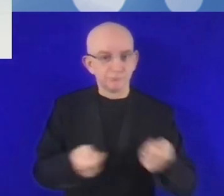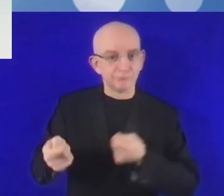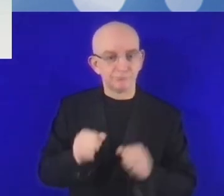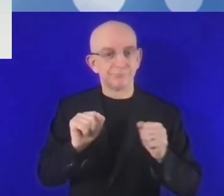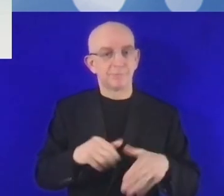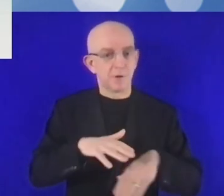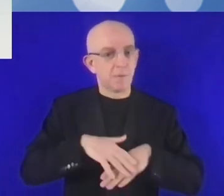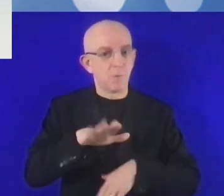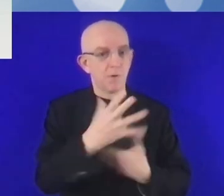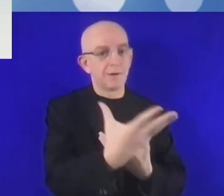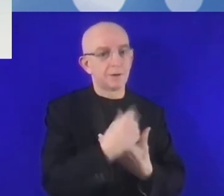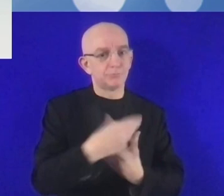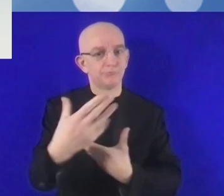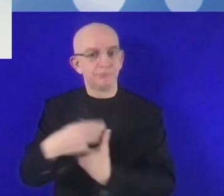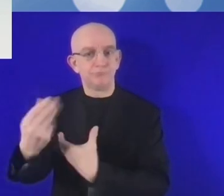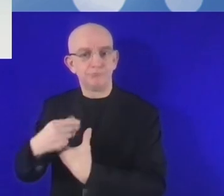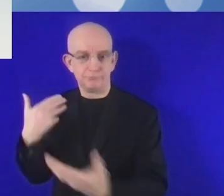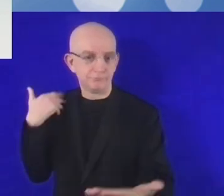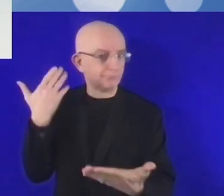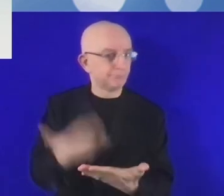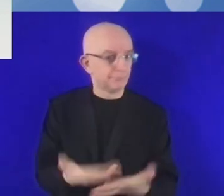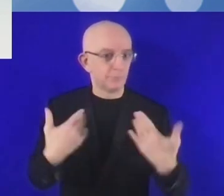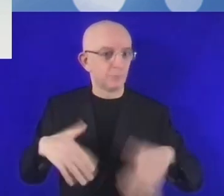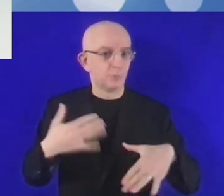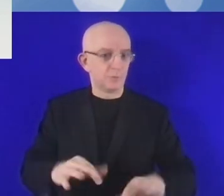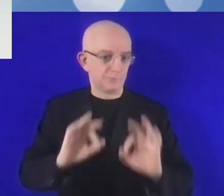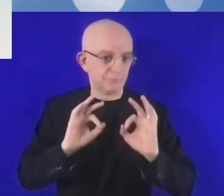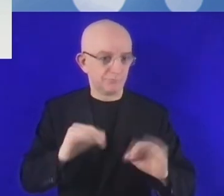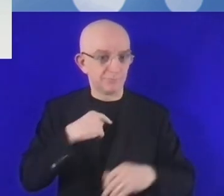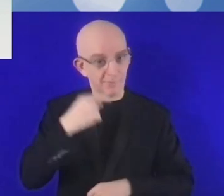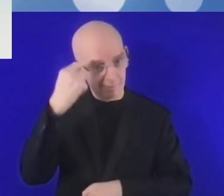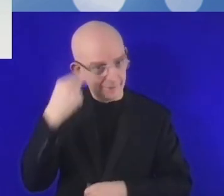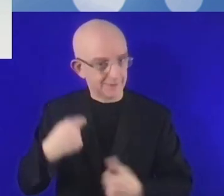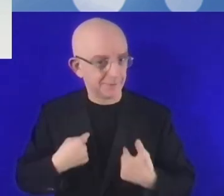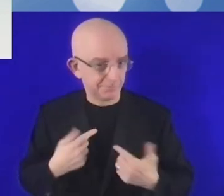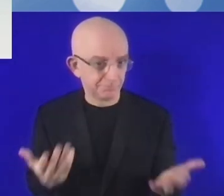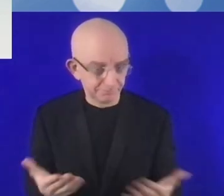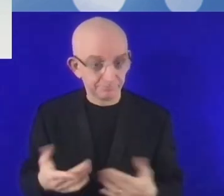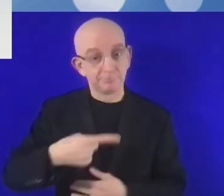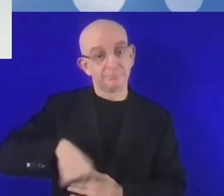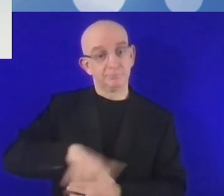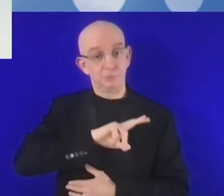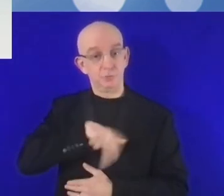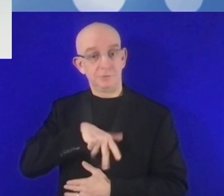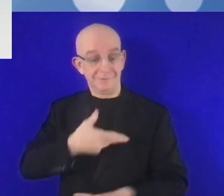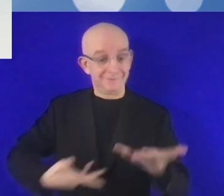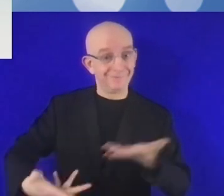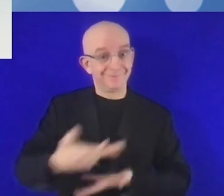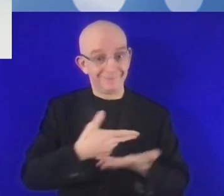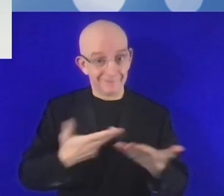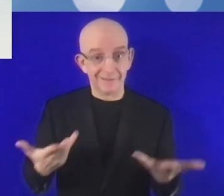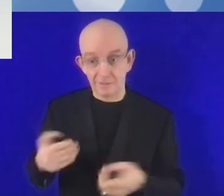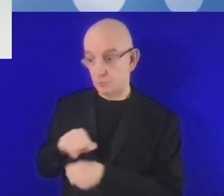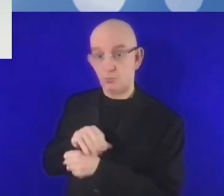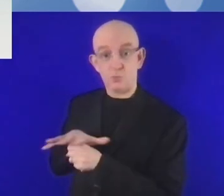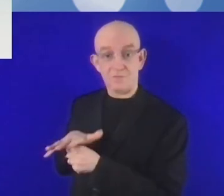Our society's response to COVID-19 has illustrated just how central the internet is to our lives today. It's the internet